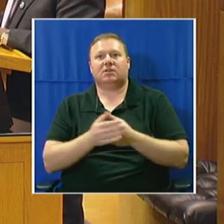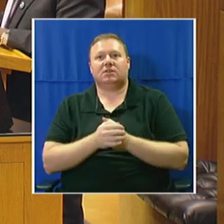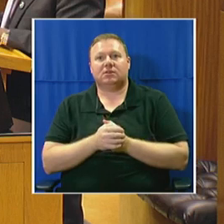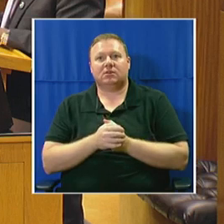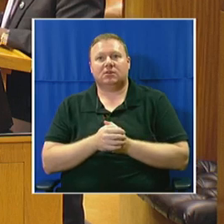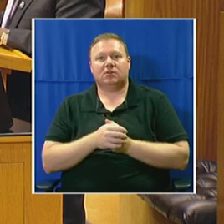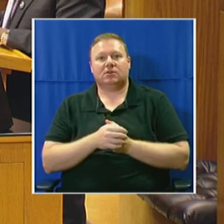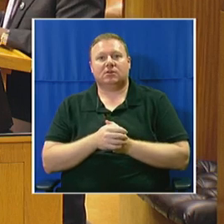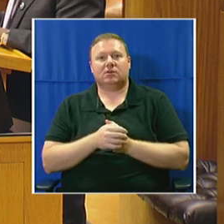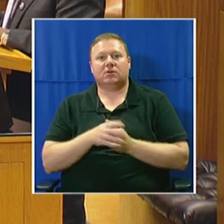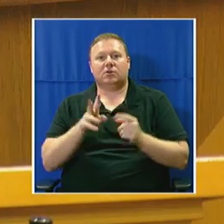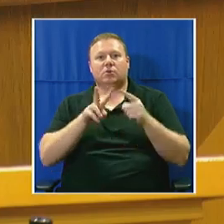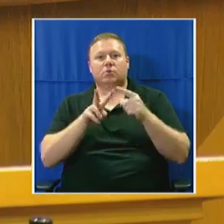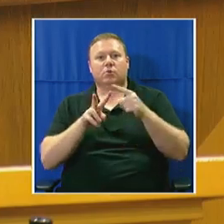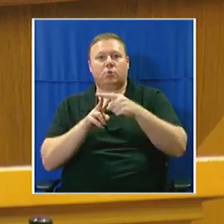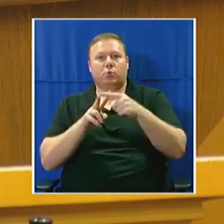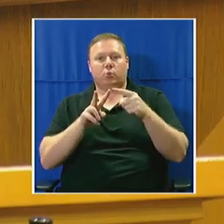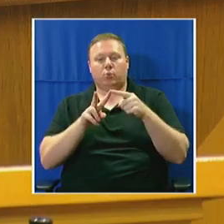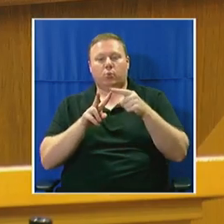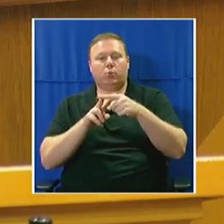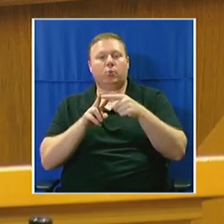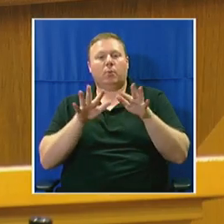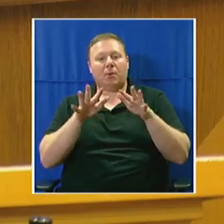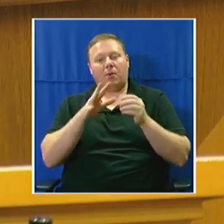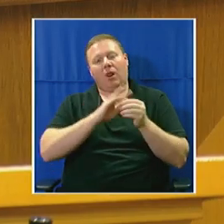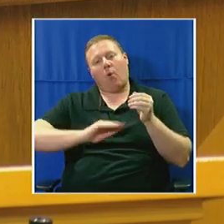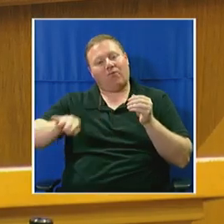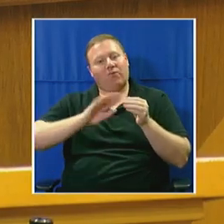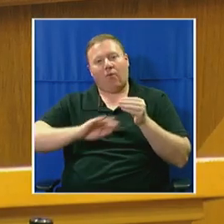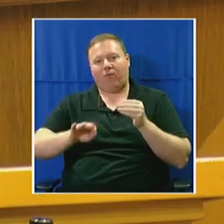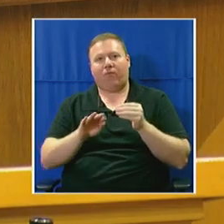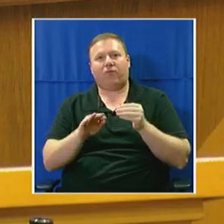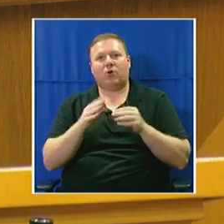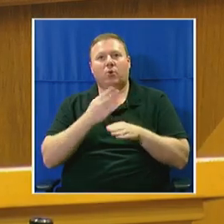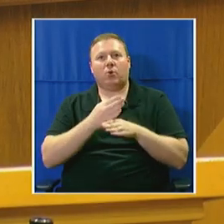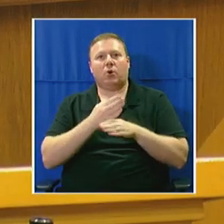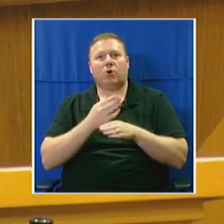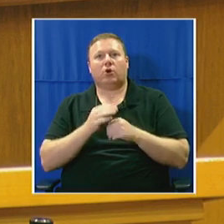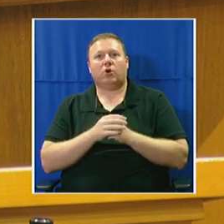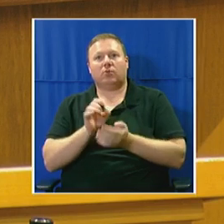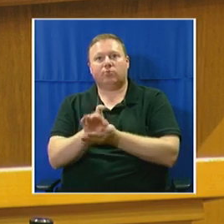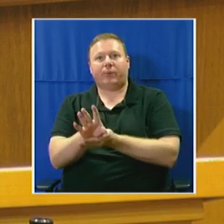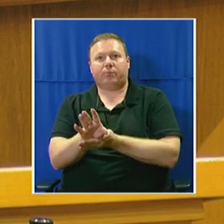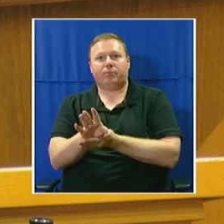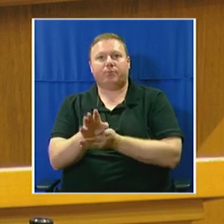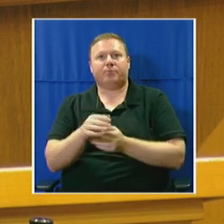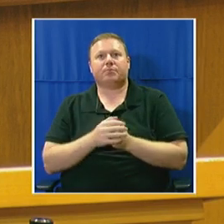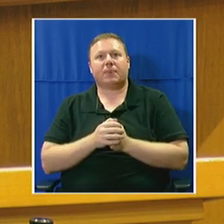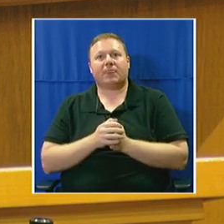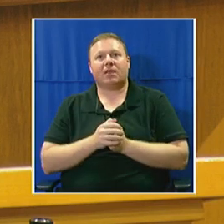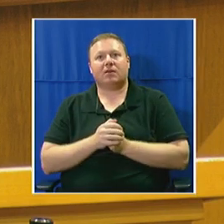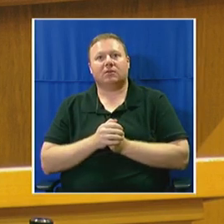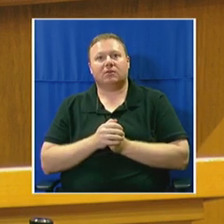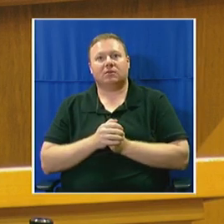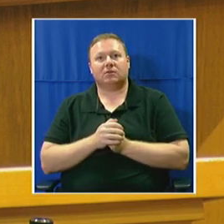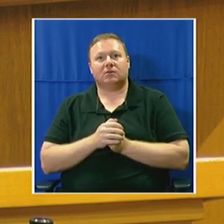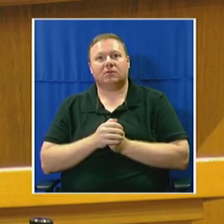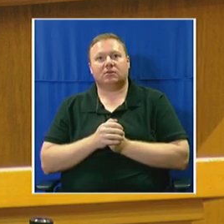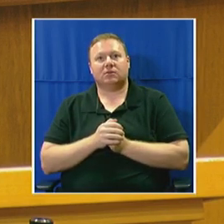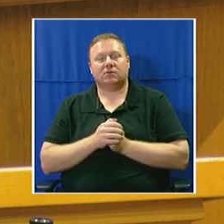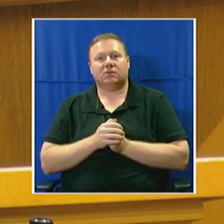thank you Deputy speaker honorable members the portfolio committee on Justice and Correctional Services